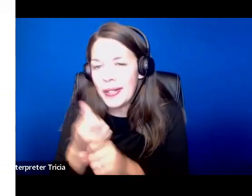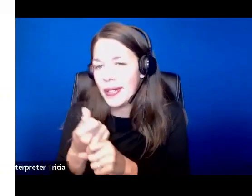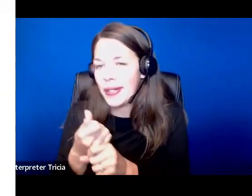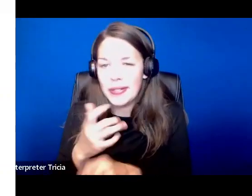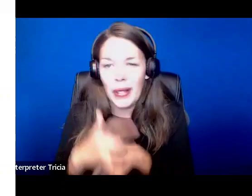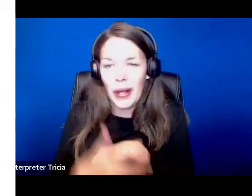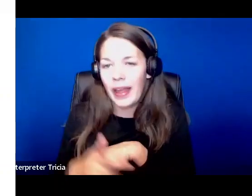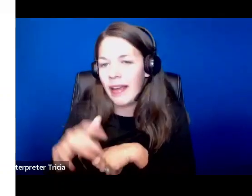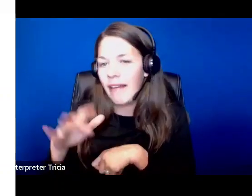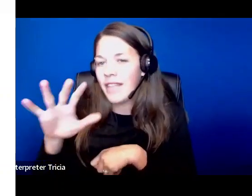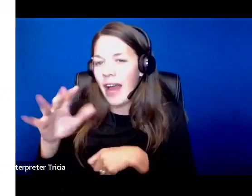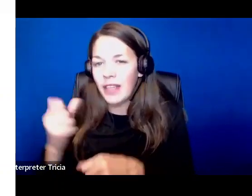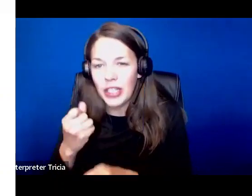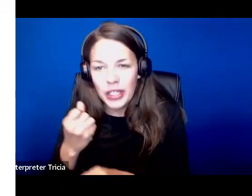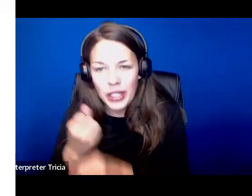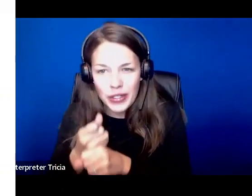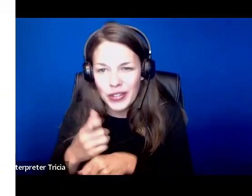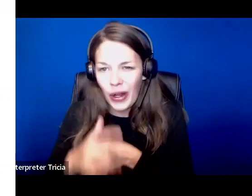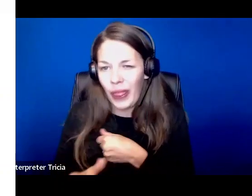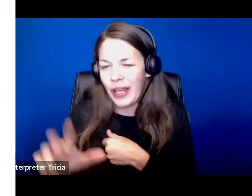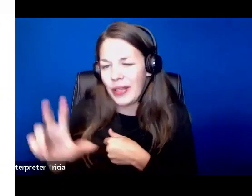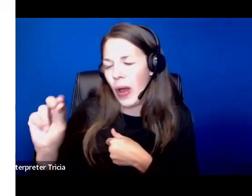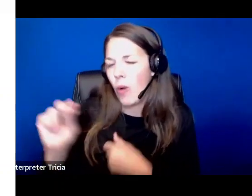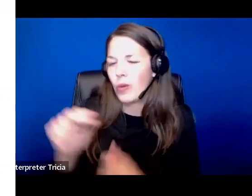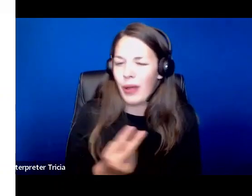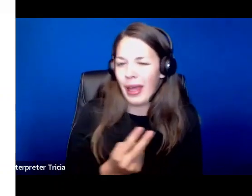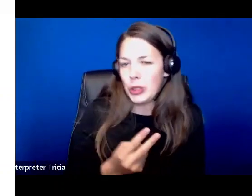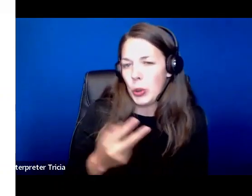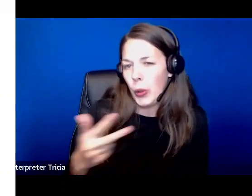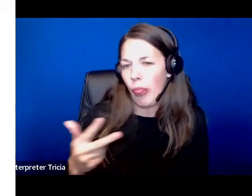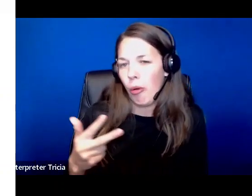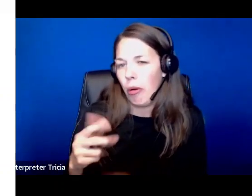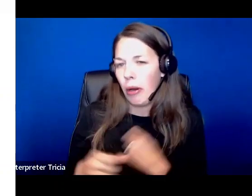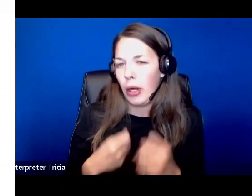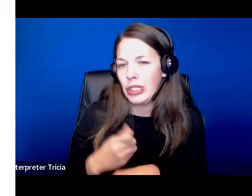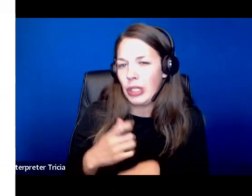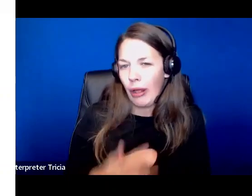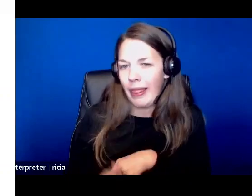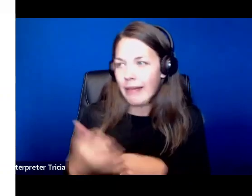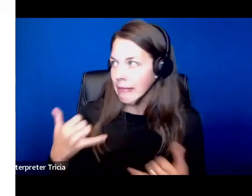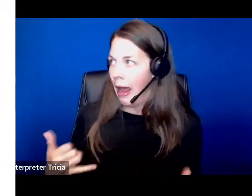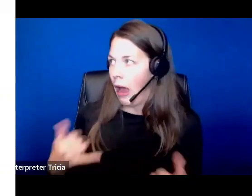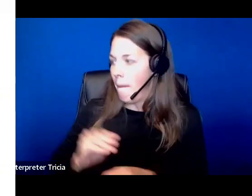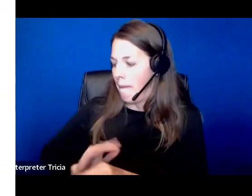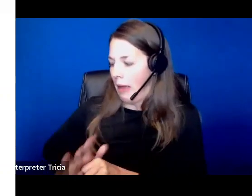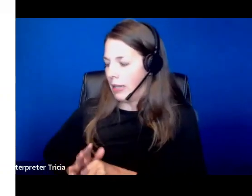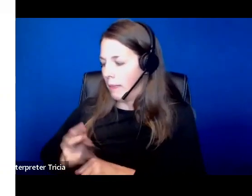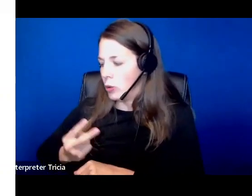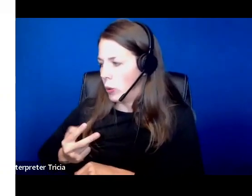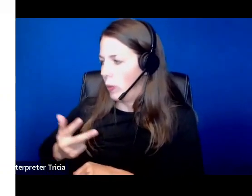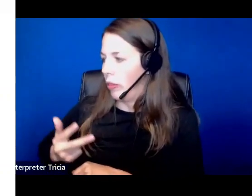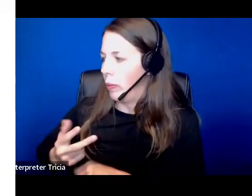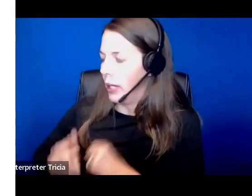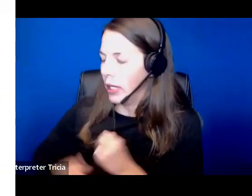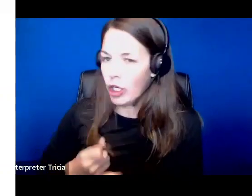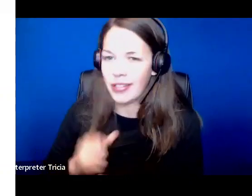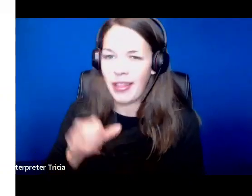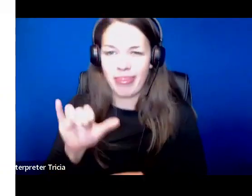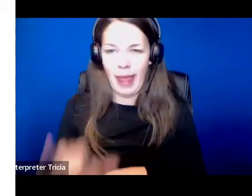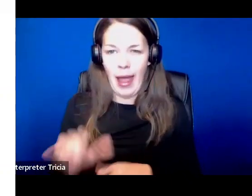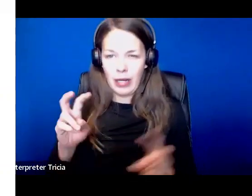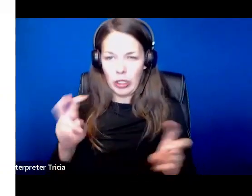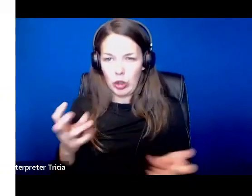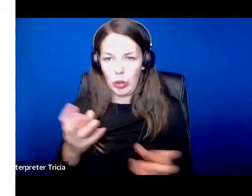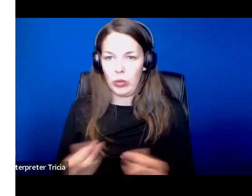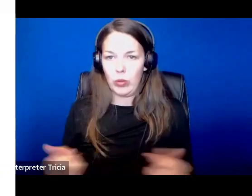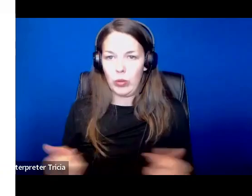early or 5 years early. It was more like 2 or 3 years early. So now that we're 2 or 3 years past the pandemic, that's resolved. But